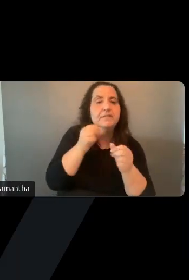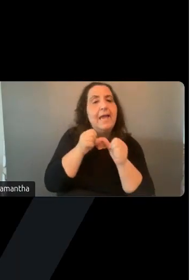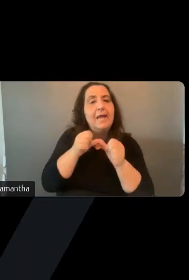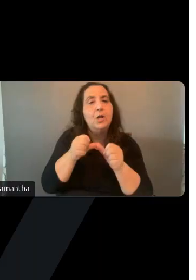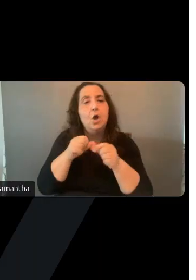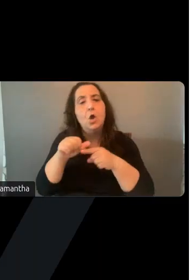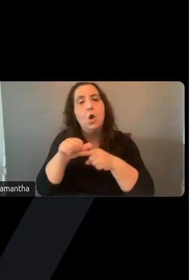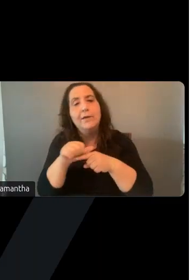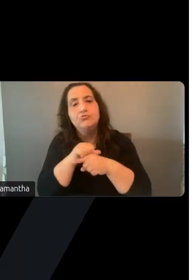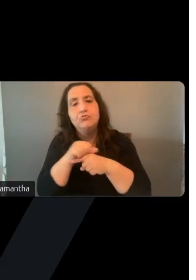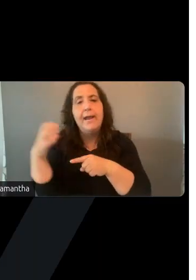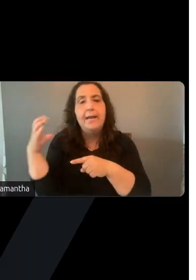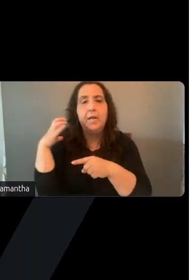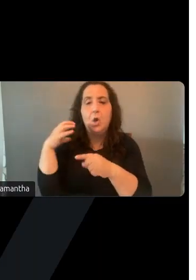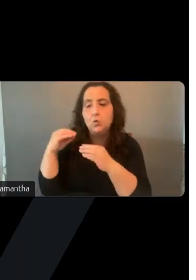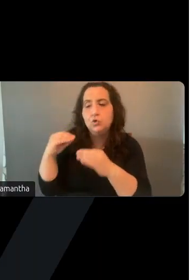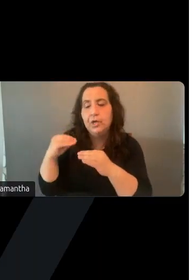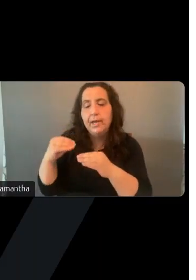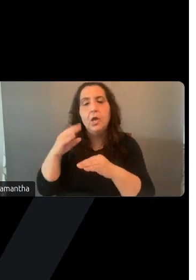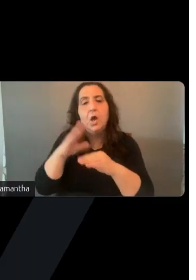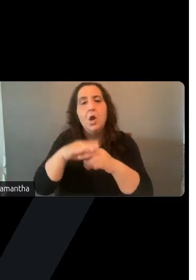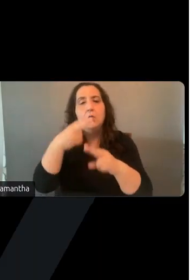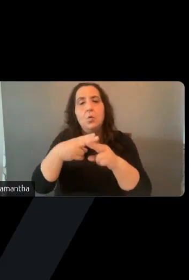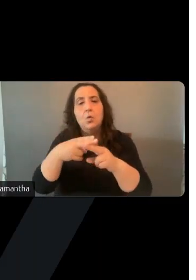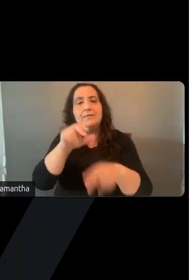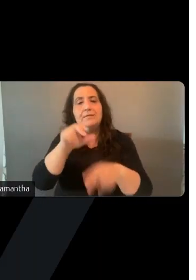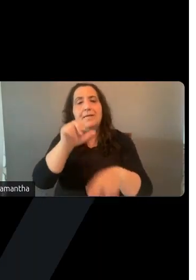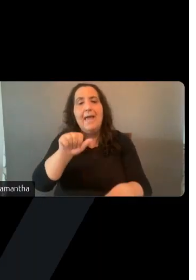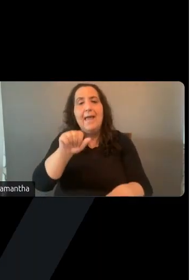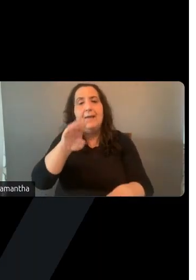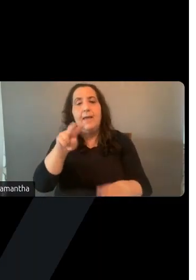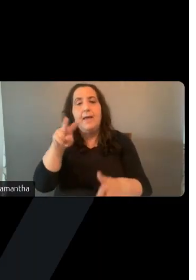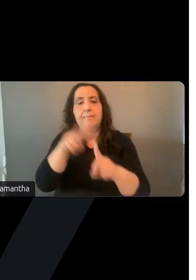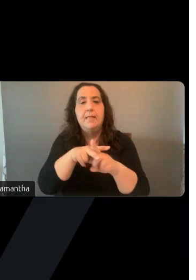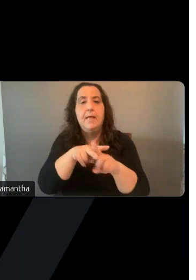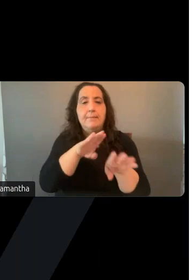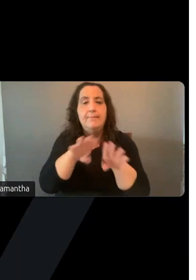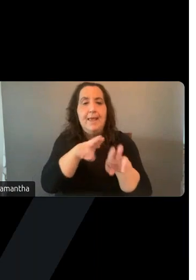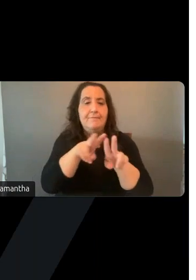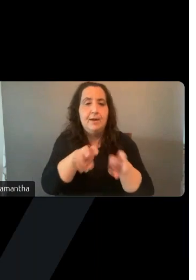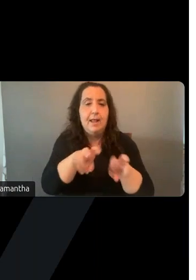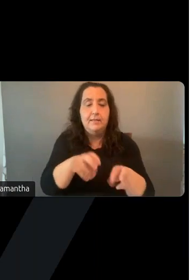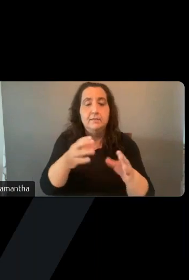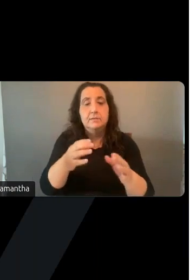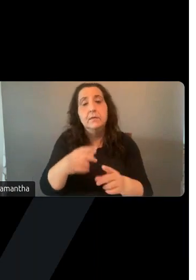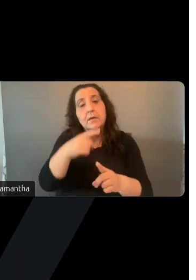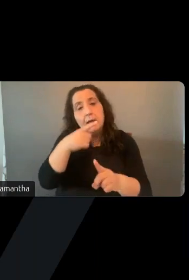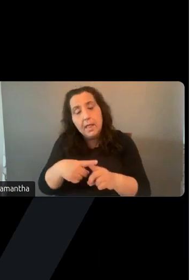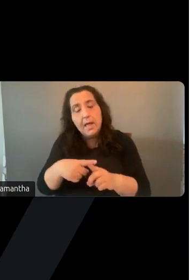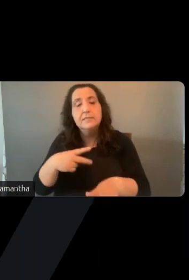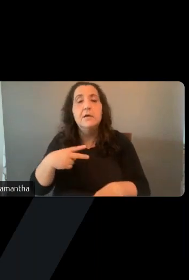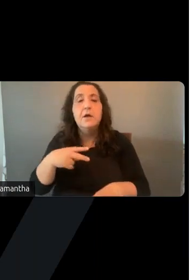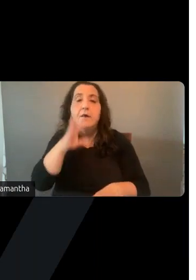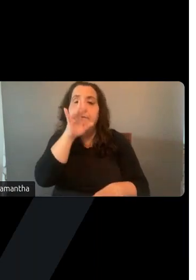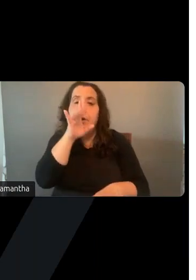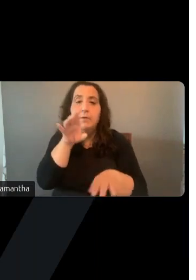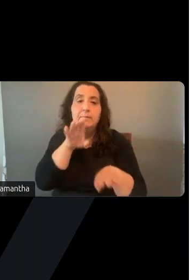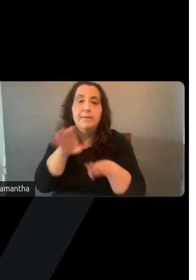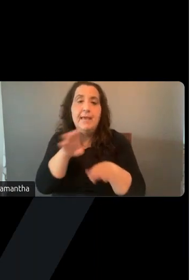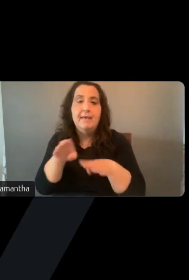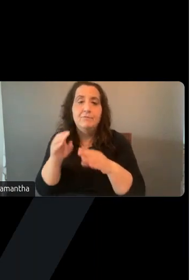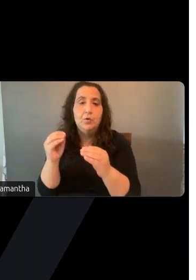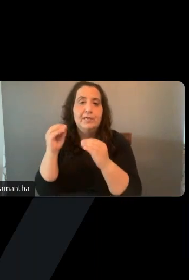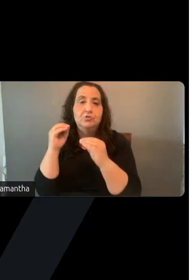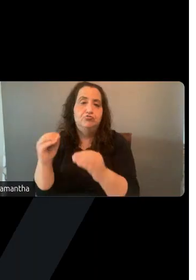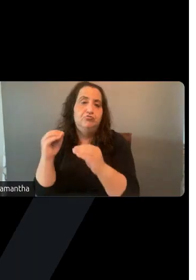coaching on applied behavior analysis, or ABA, as well as verbal behavior and structured teaching.